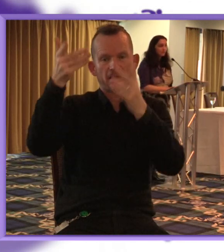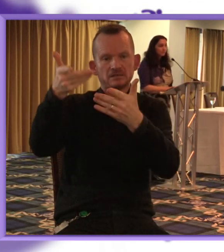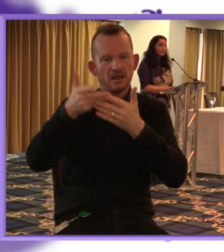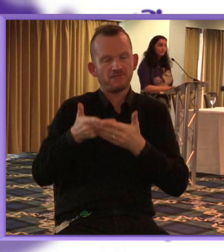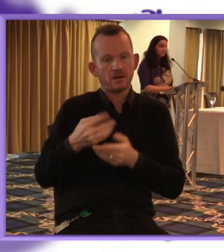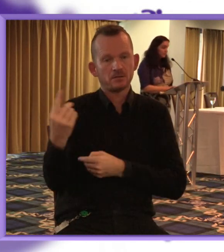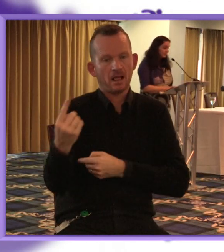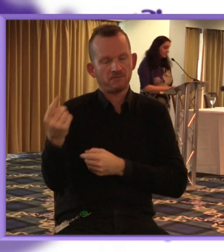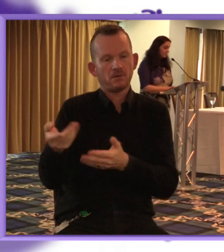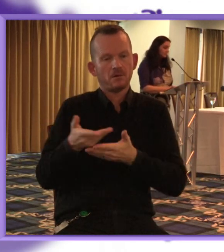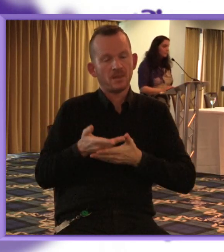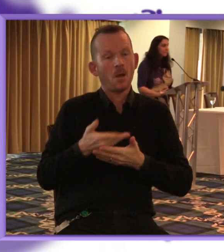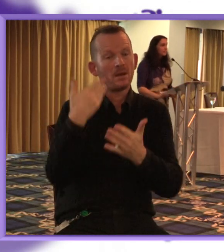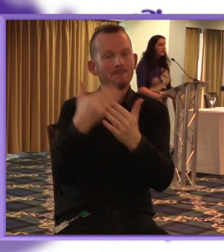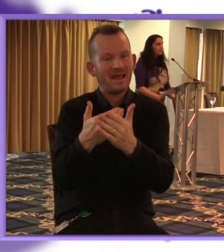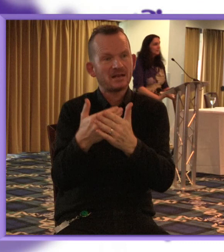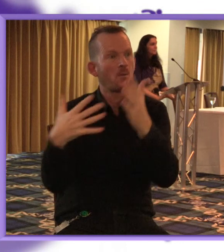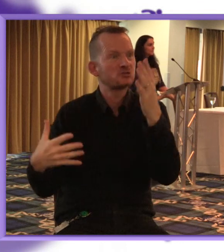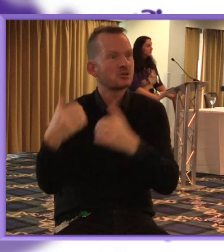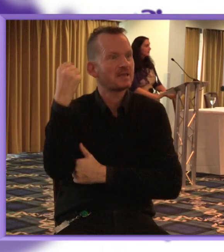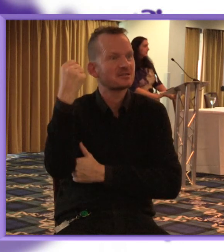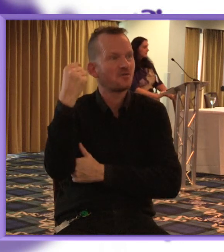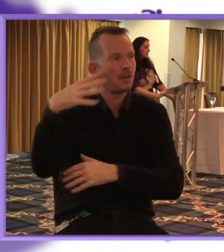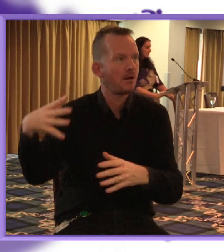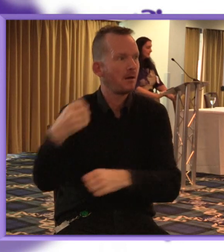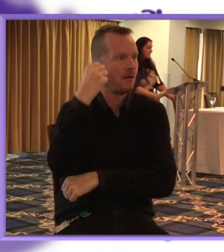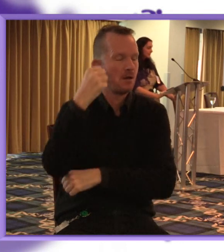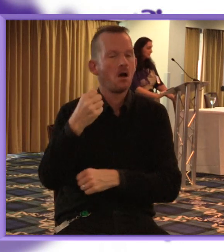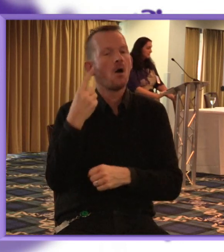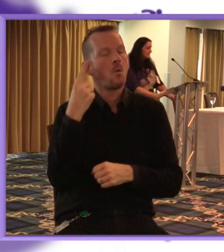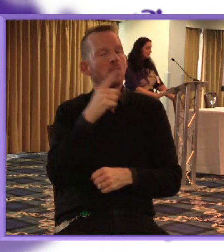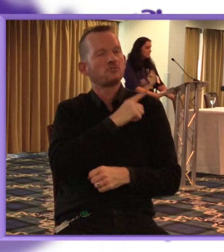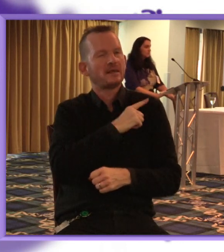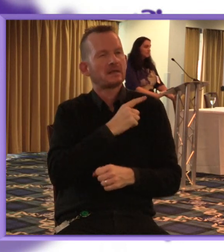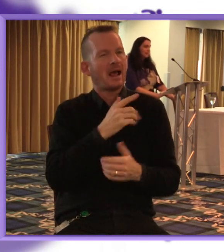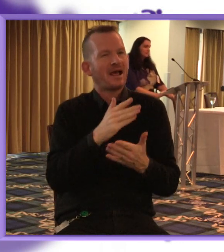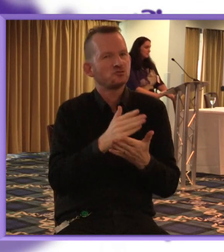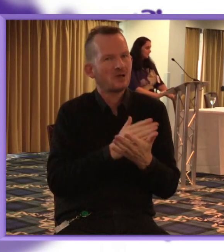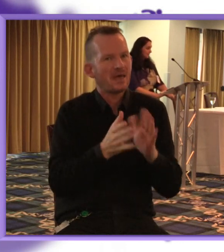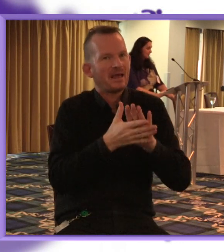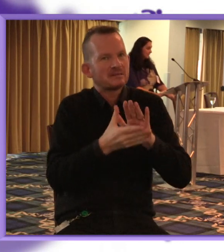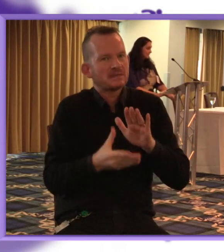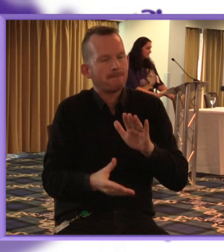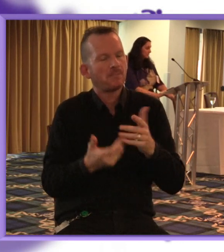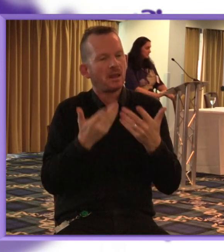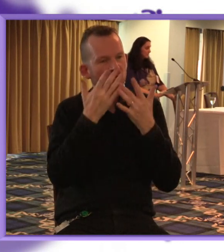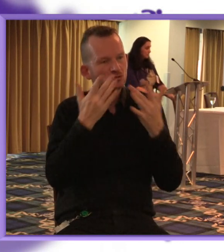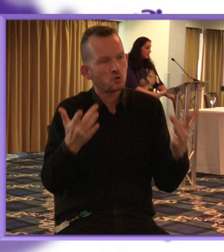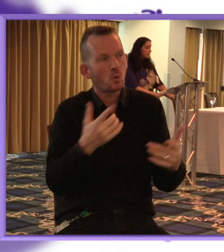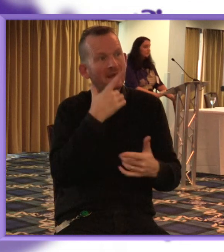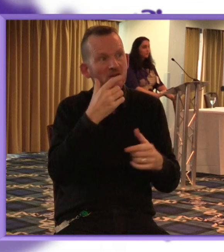we actually made the bid, and we were successful. And I think one of the reasons of sharing that example is I think it shows what we can do as system leaders,